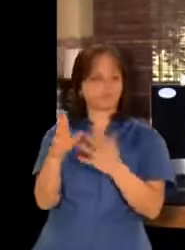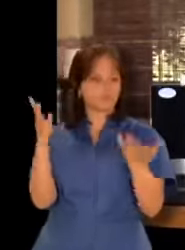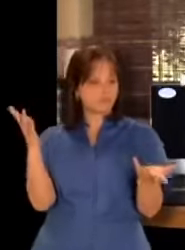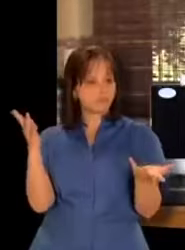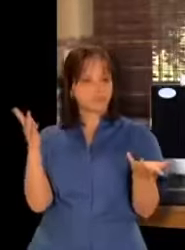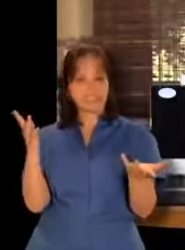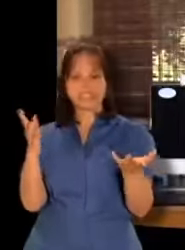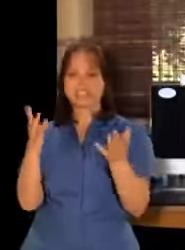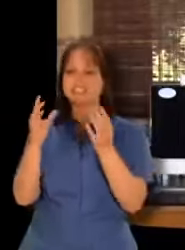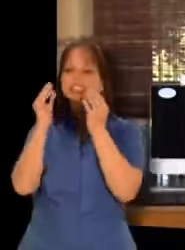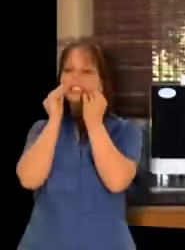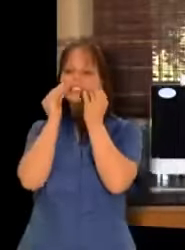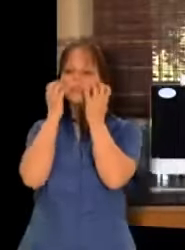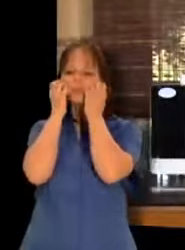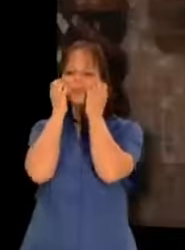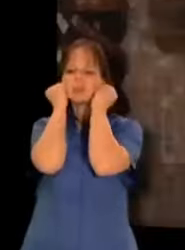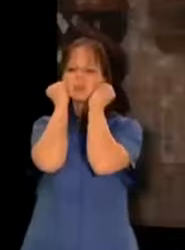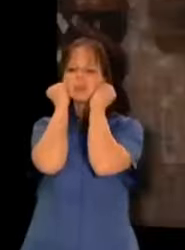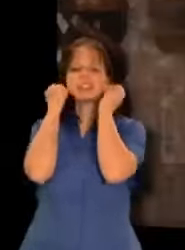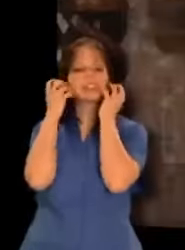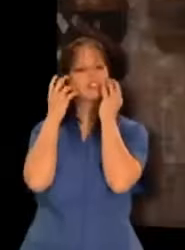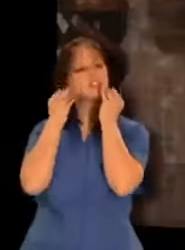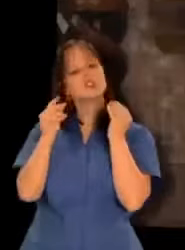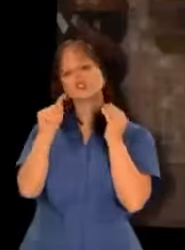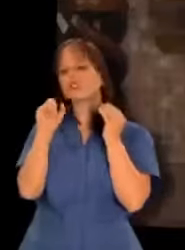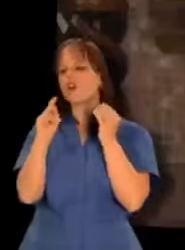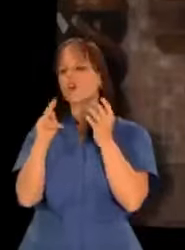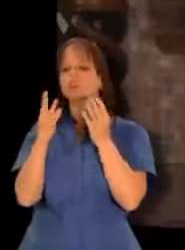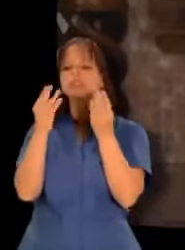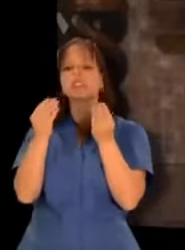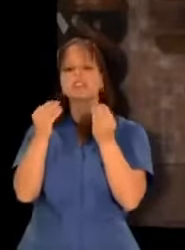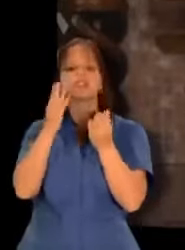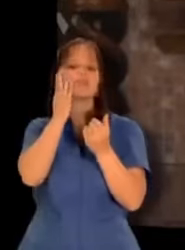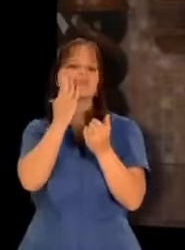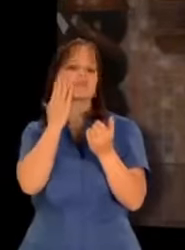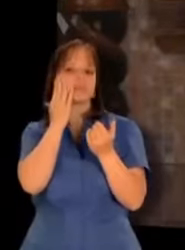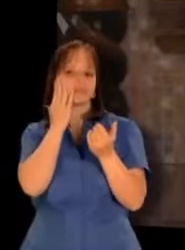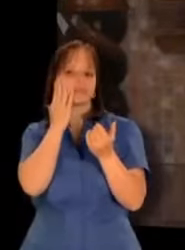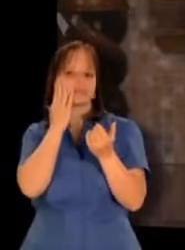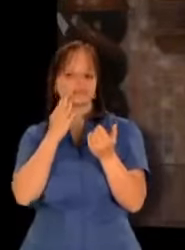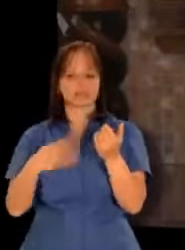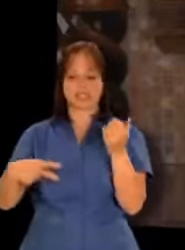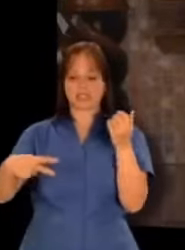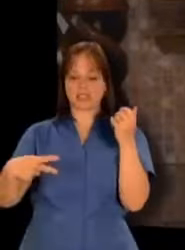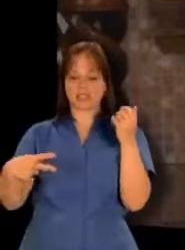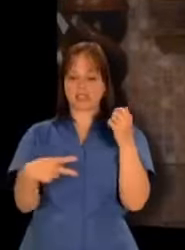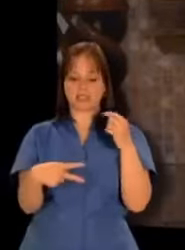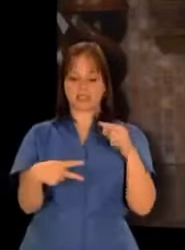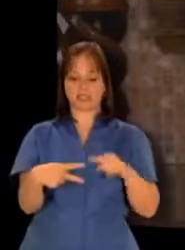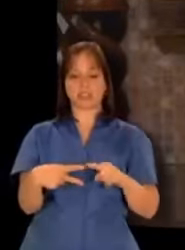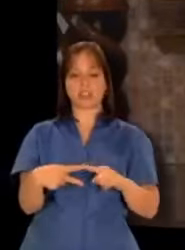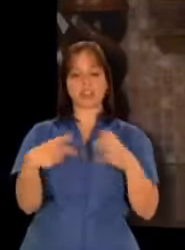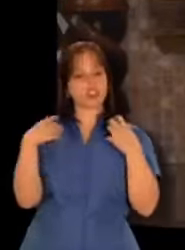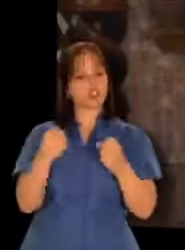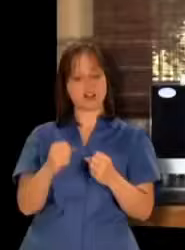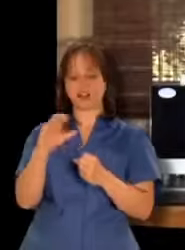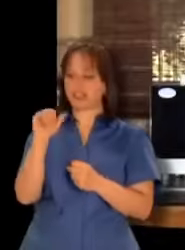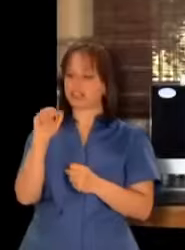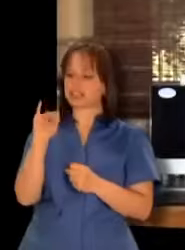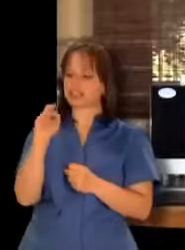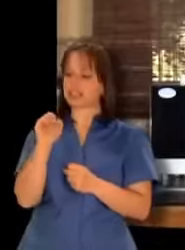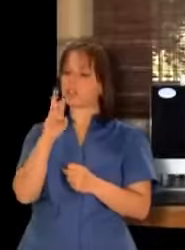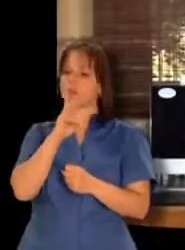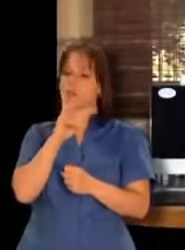to tighten, tone, and soften your skin. The next 2 waters. Strong acidic water. strong acidic water. This is a water that's